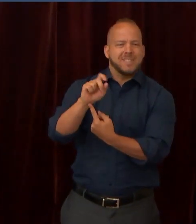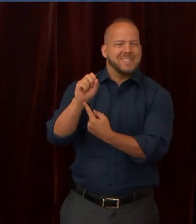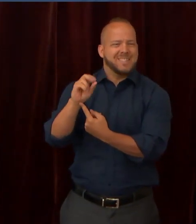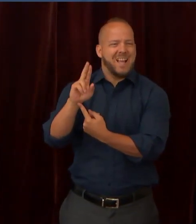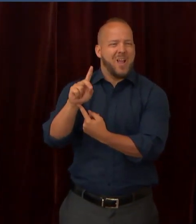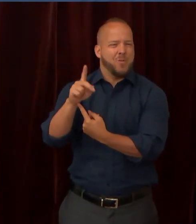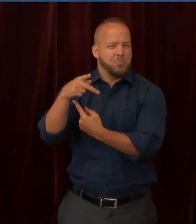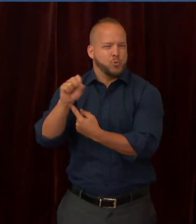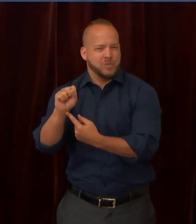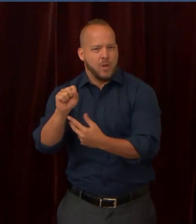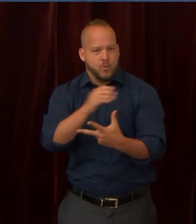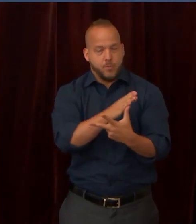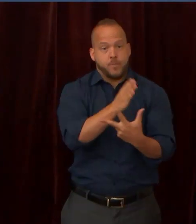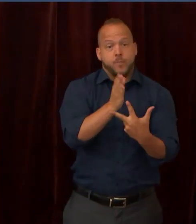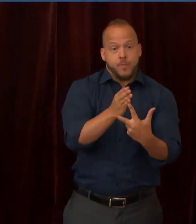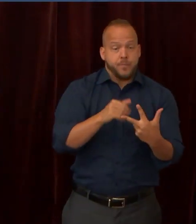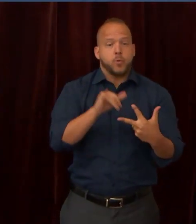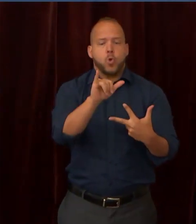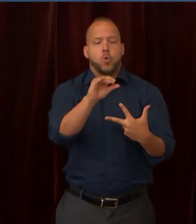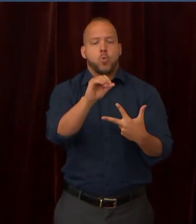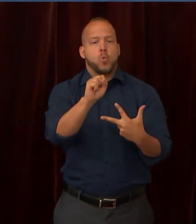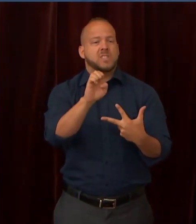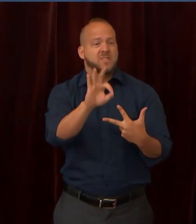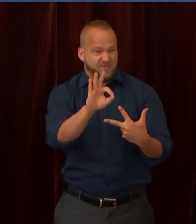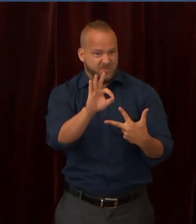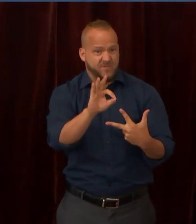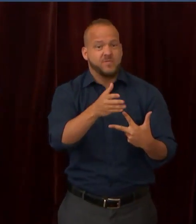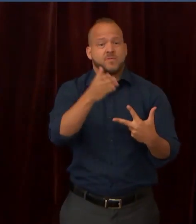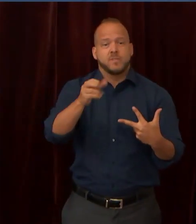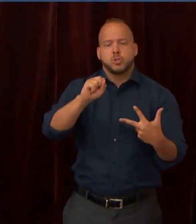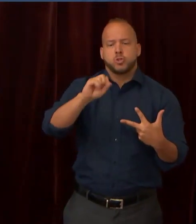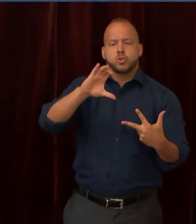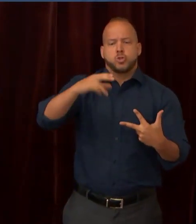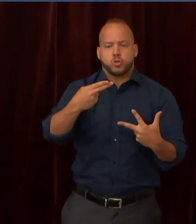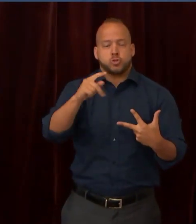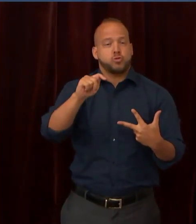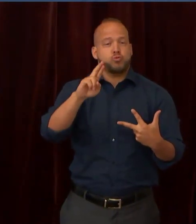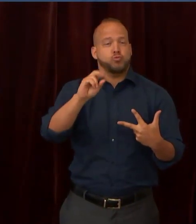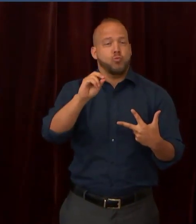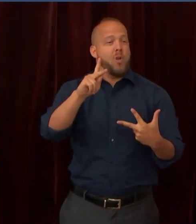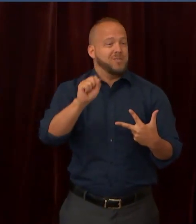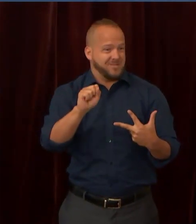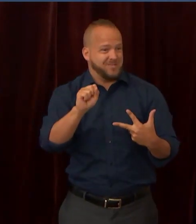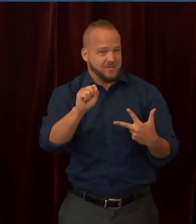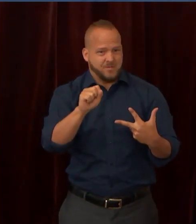of the Northwest Washington Synod of the Evangelical Lutheran Church in America.